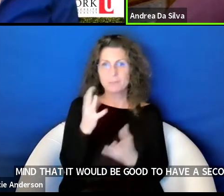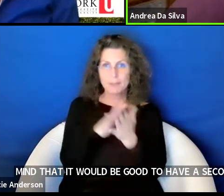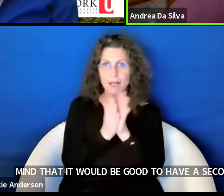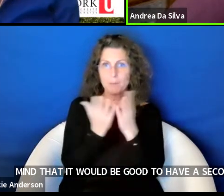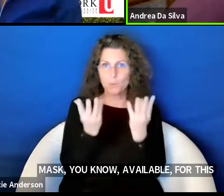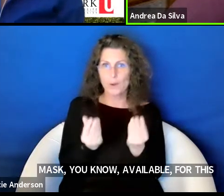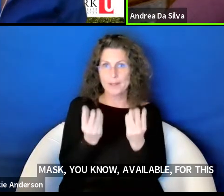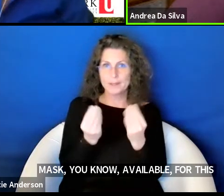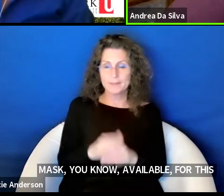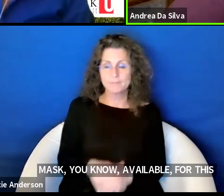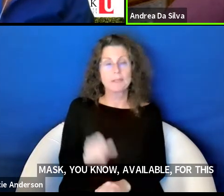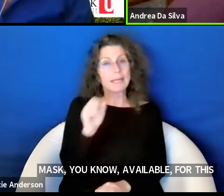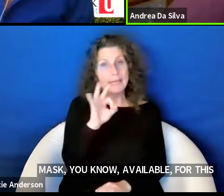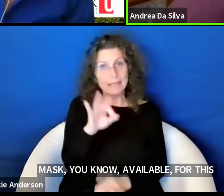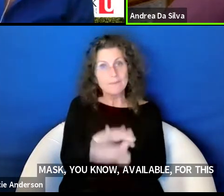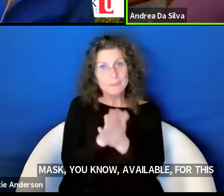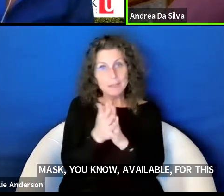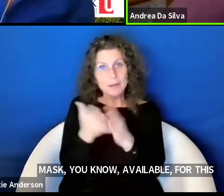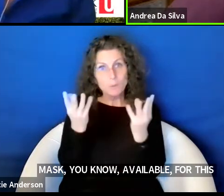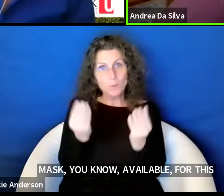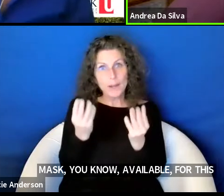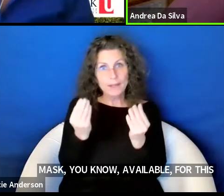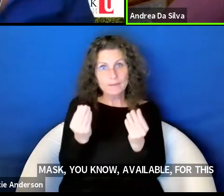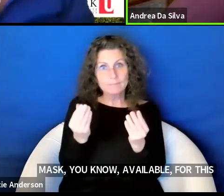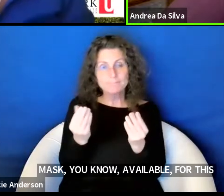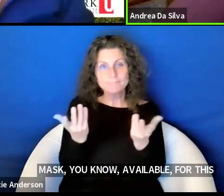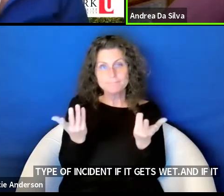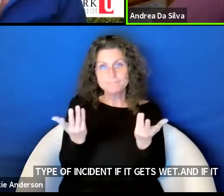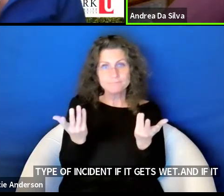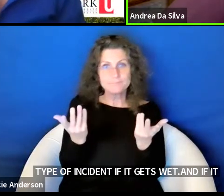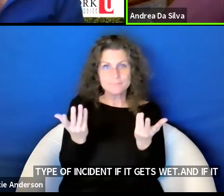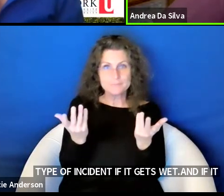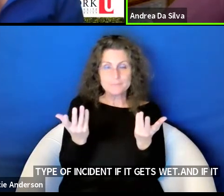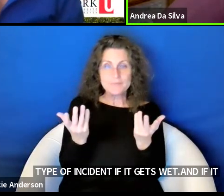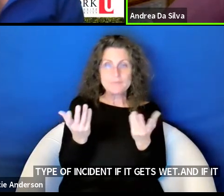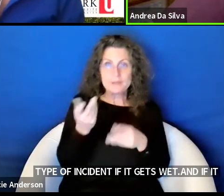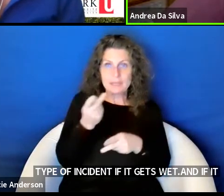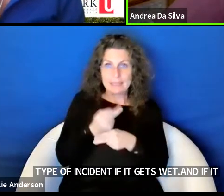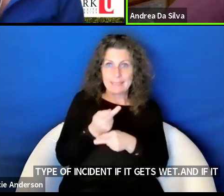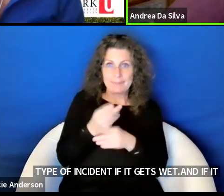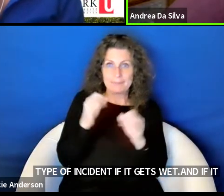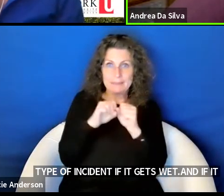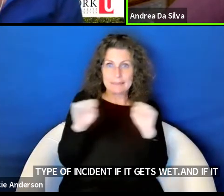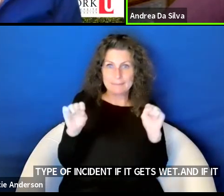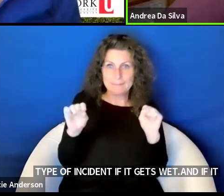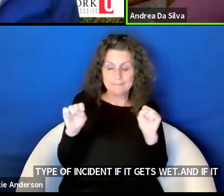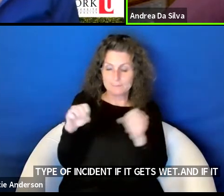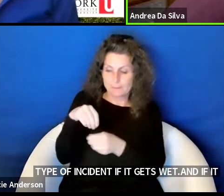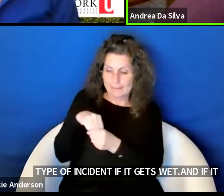And if it does, store it somewhere in a safe place and